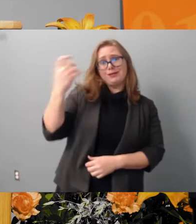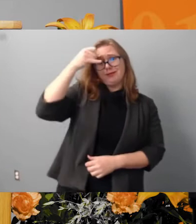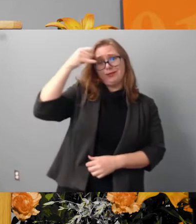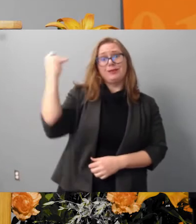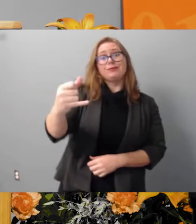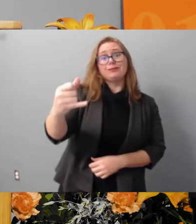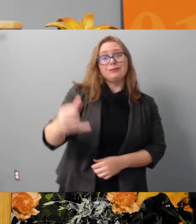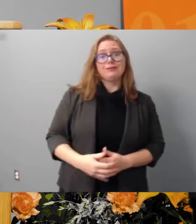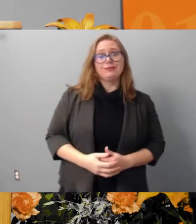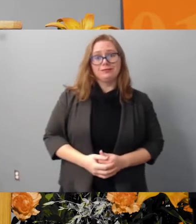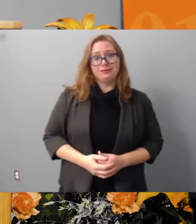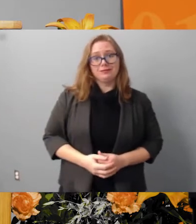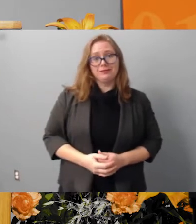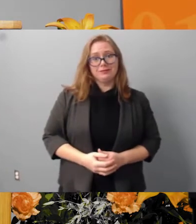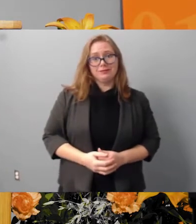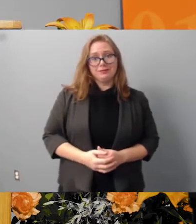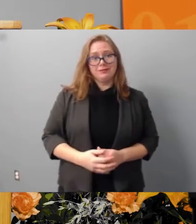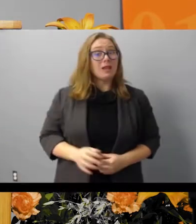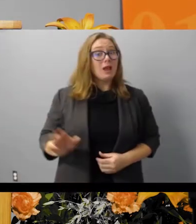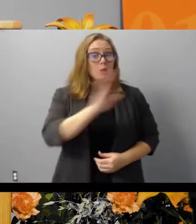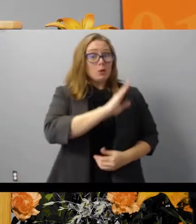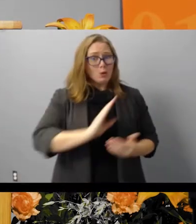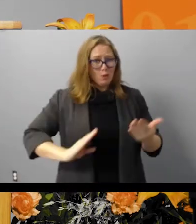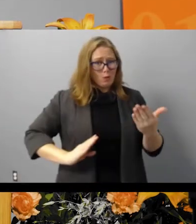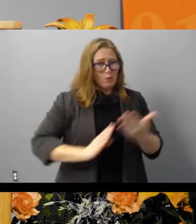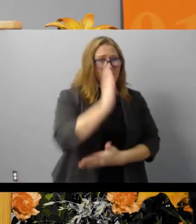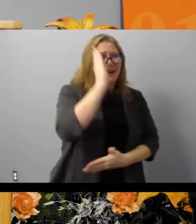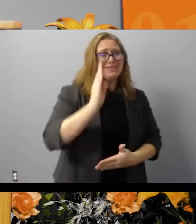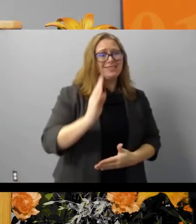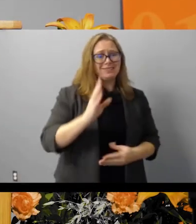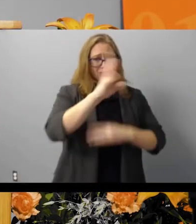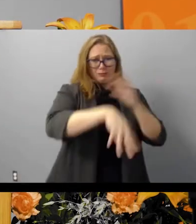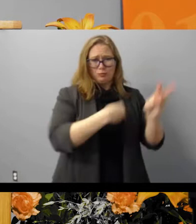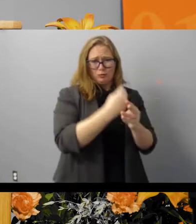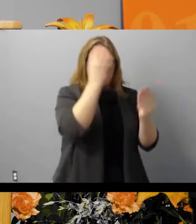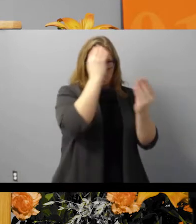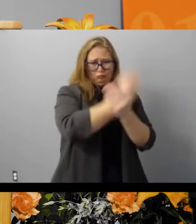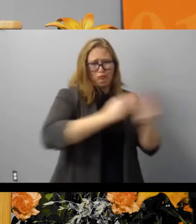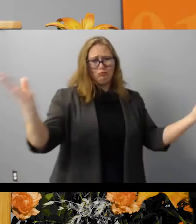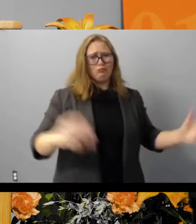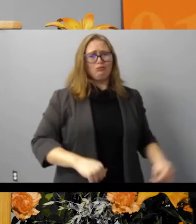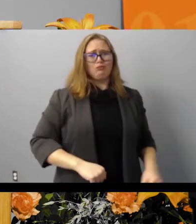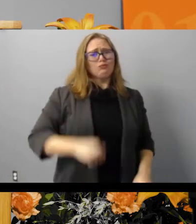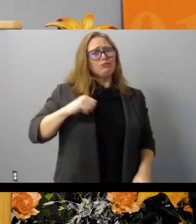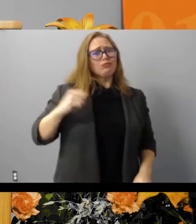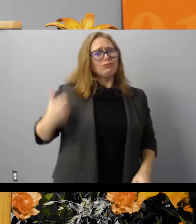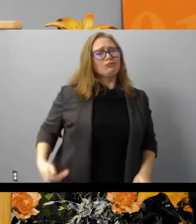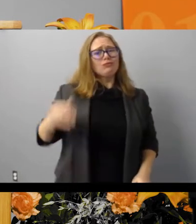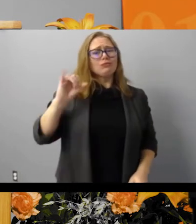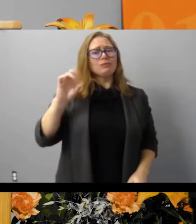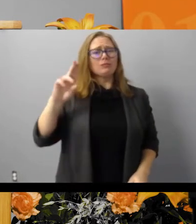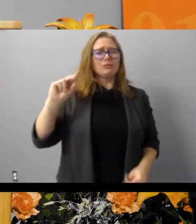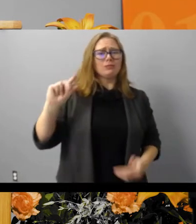call yourself a Bengal. The right to tell the world proudly that you are a graduate of Idaho